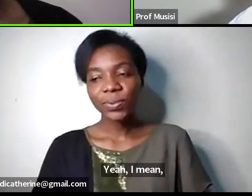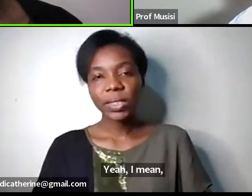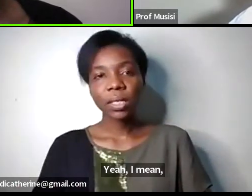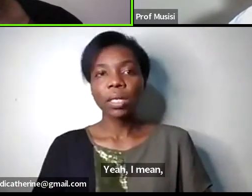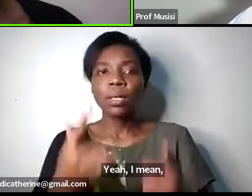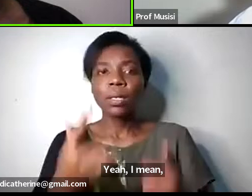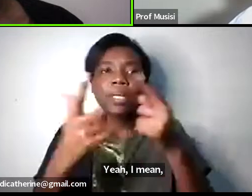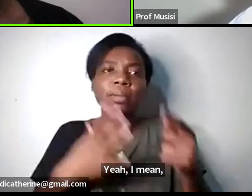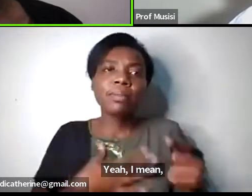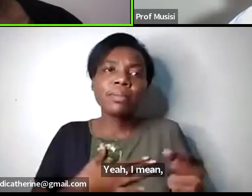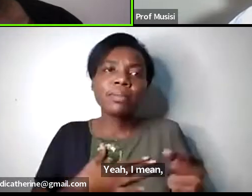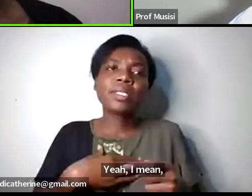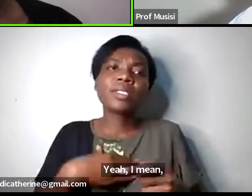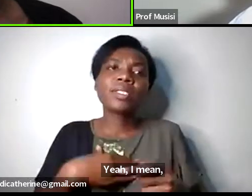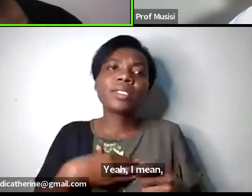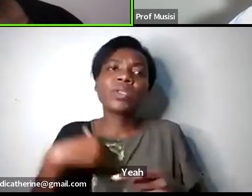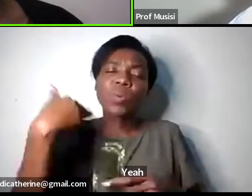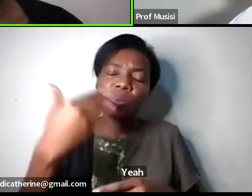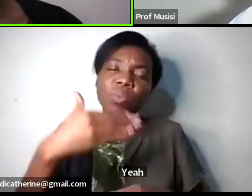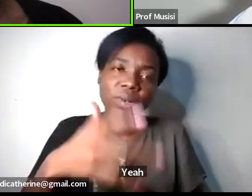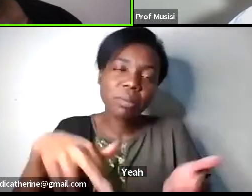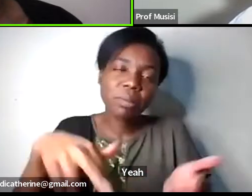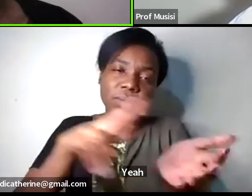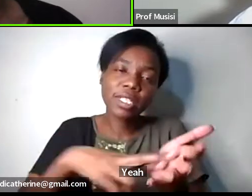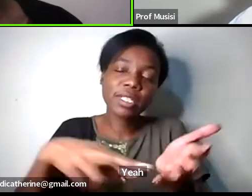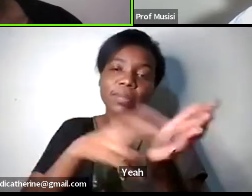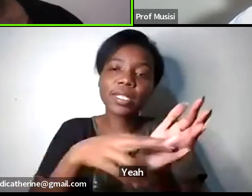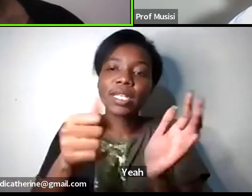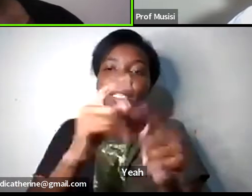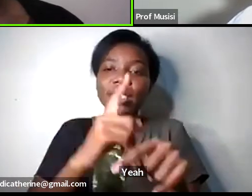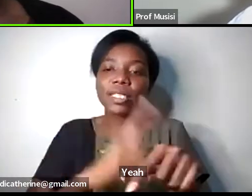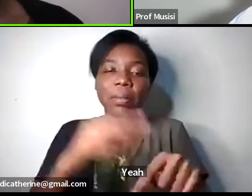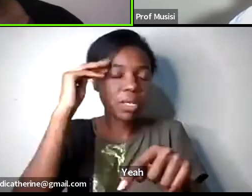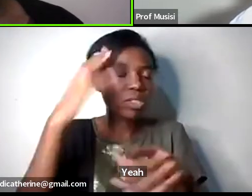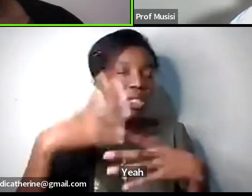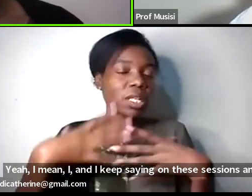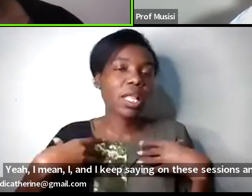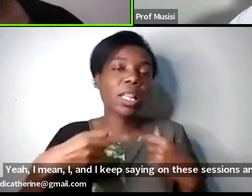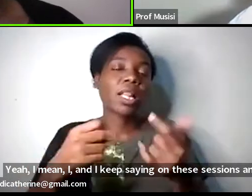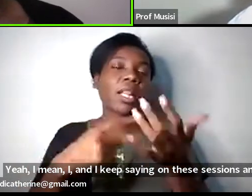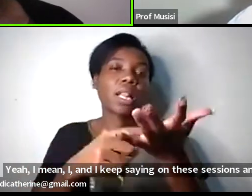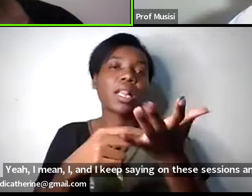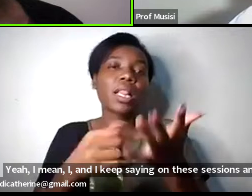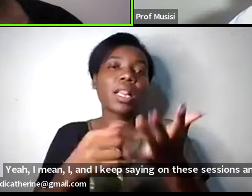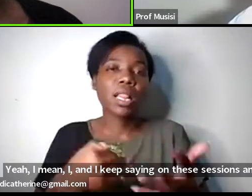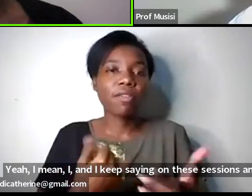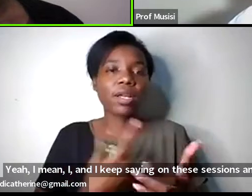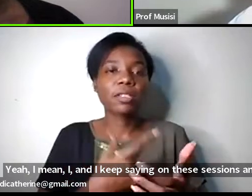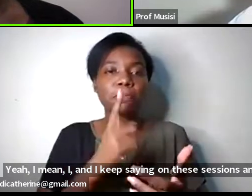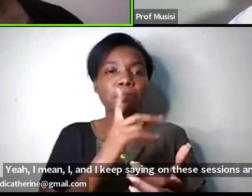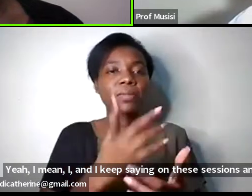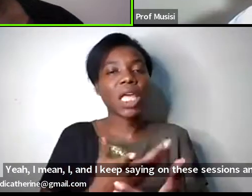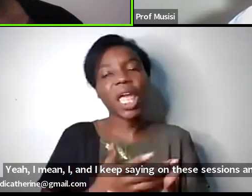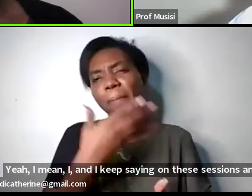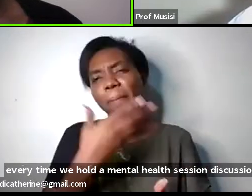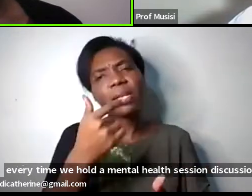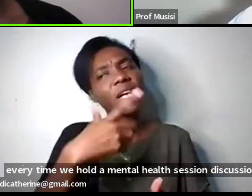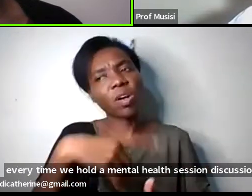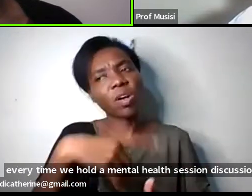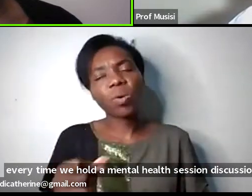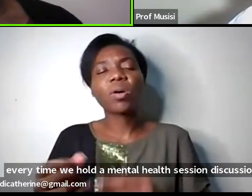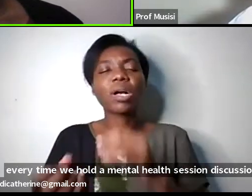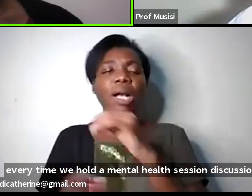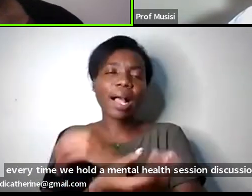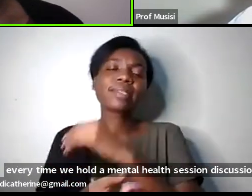these sessions, and every time we hold a mental health session discussion, keep saying, please normalize going to therapy, normalize